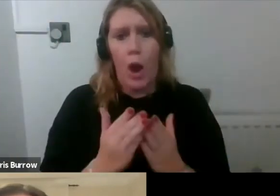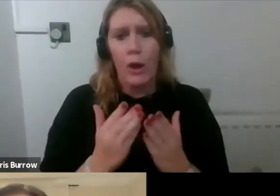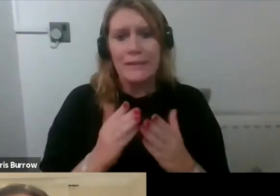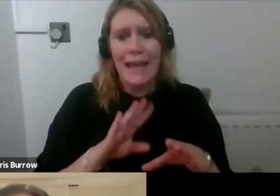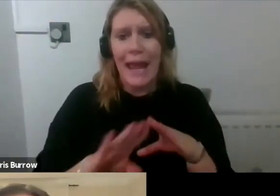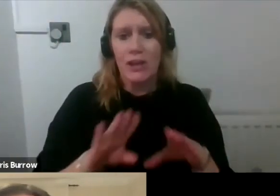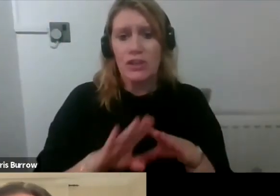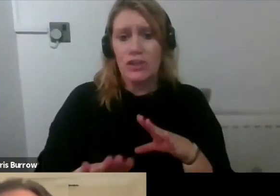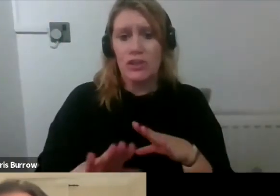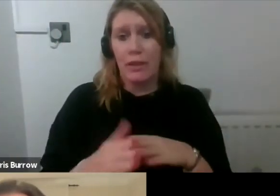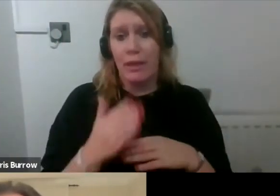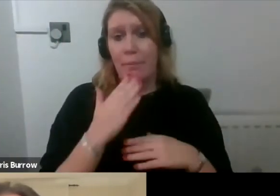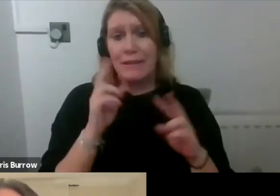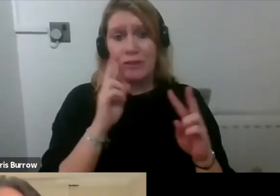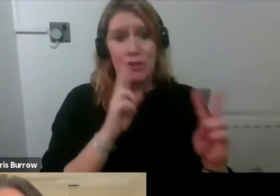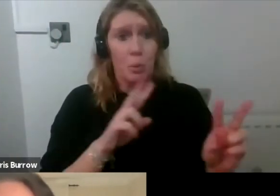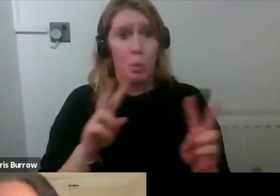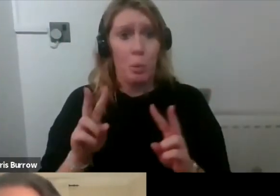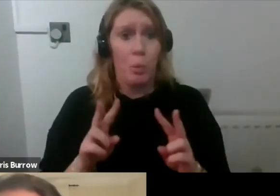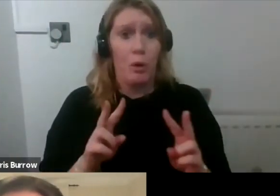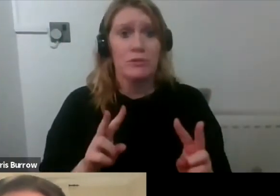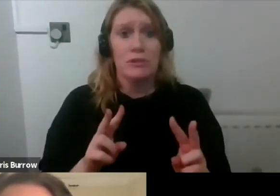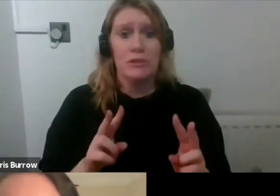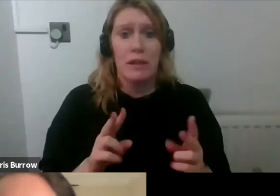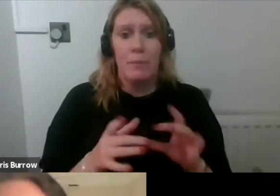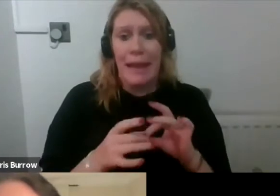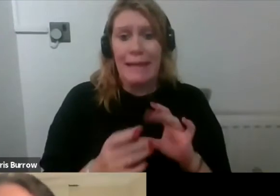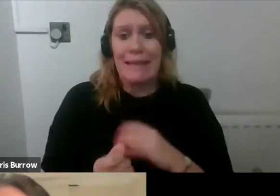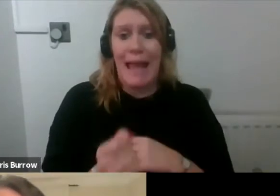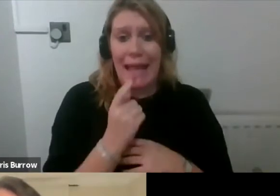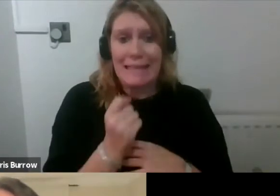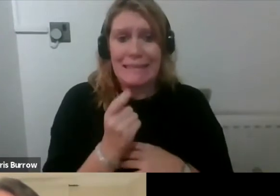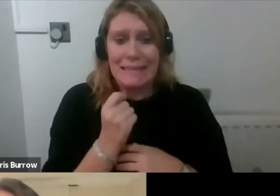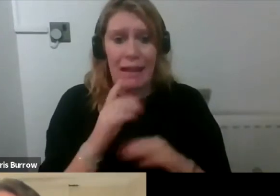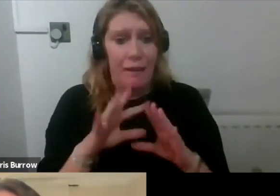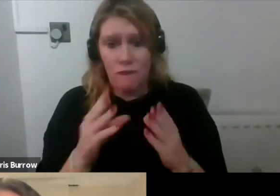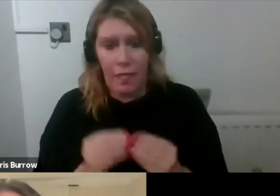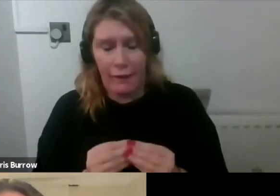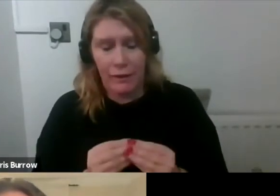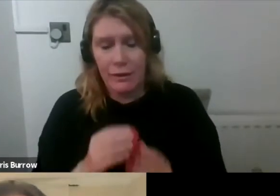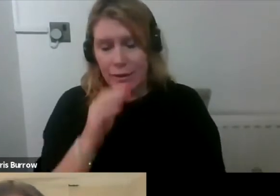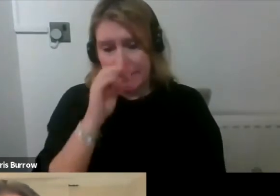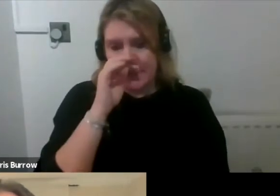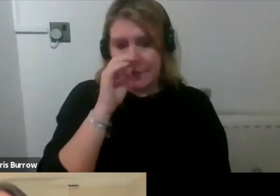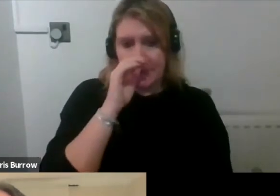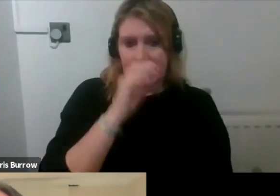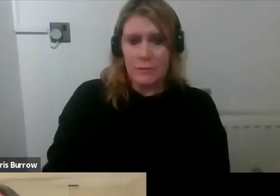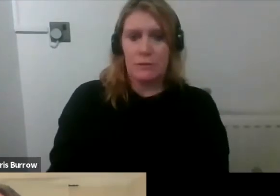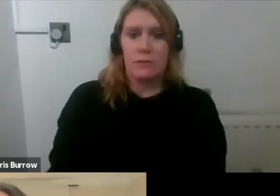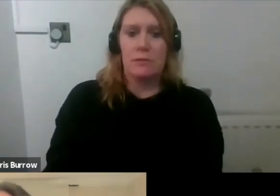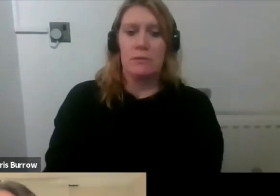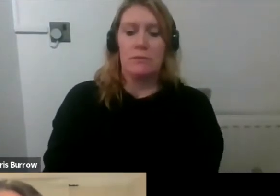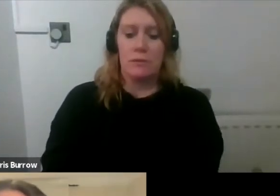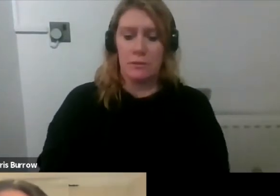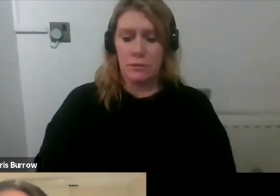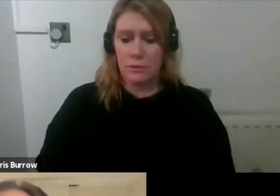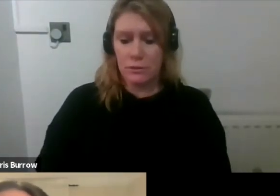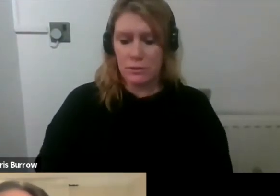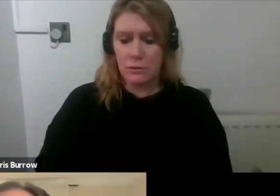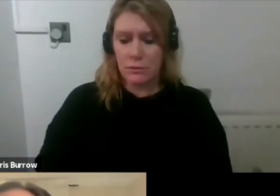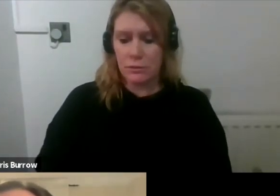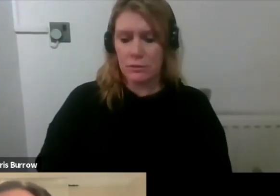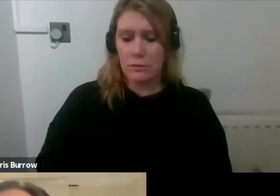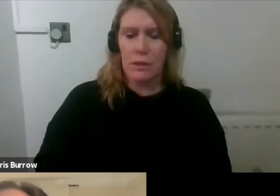watch that. It's brilliant, about the horrors of ecstasy and things like that. So it's about channeling that into something which